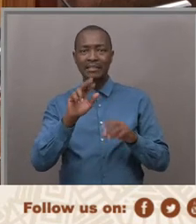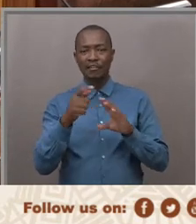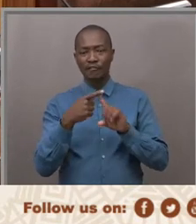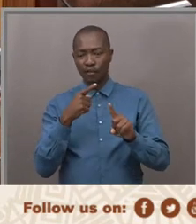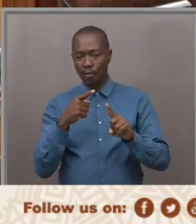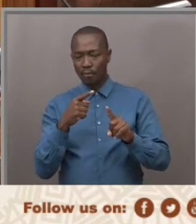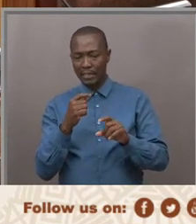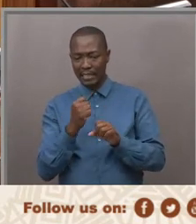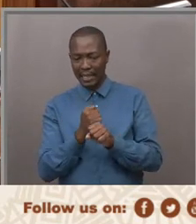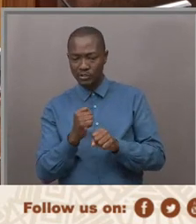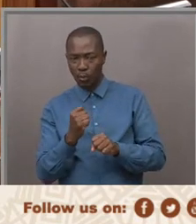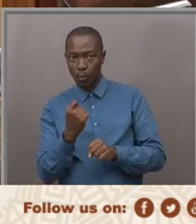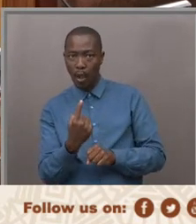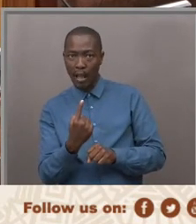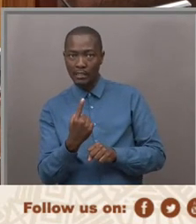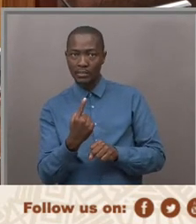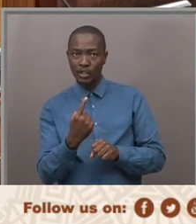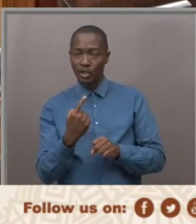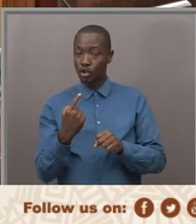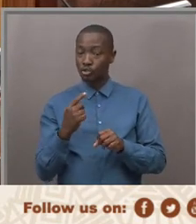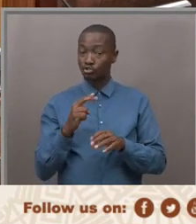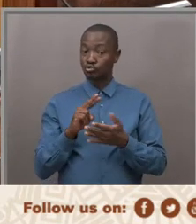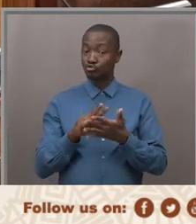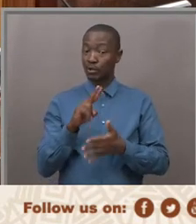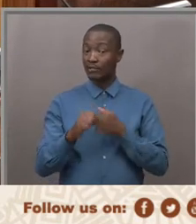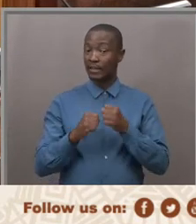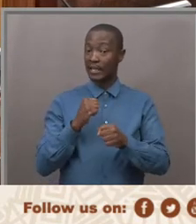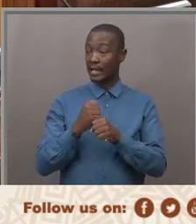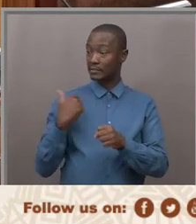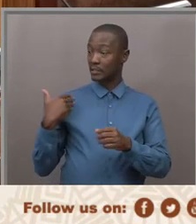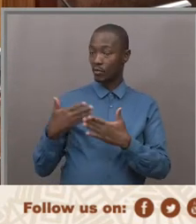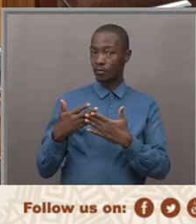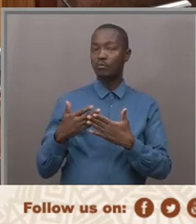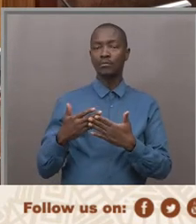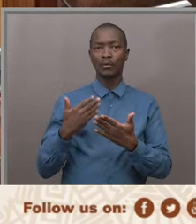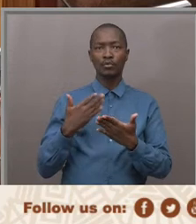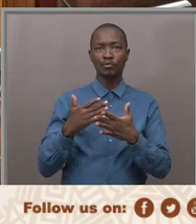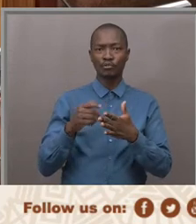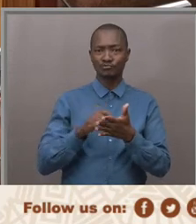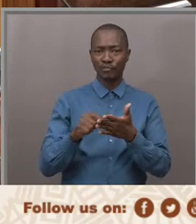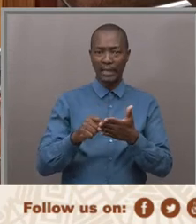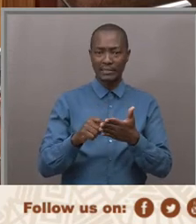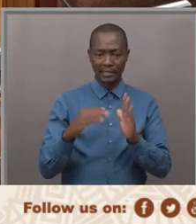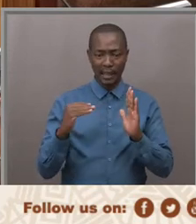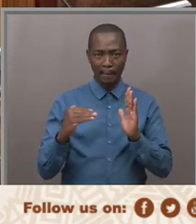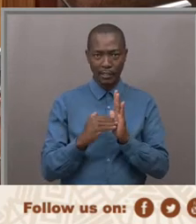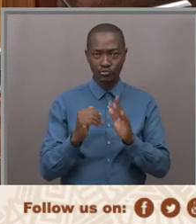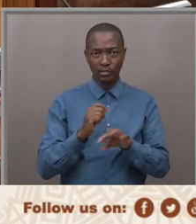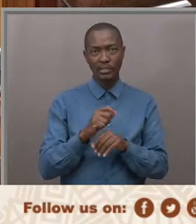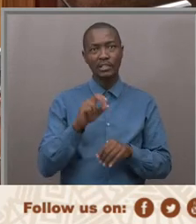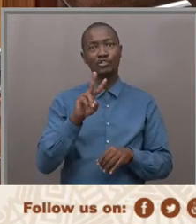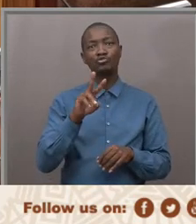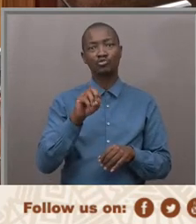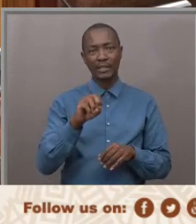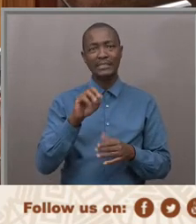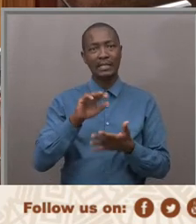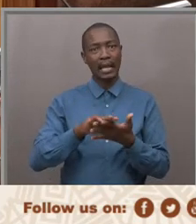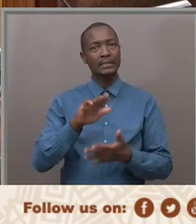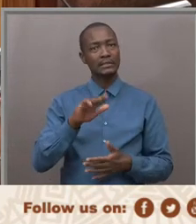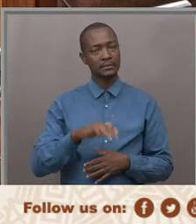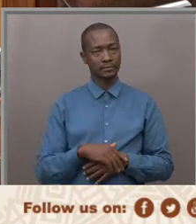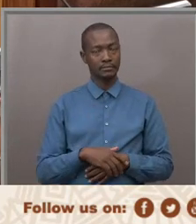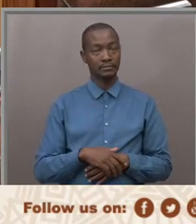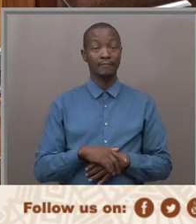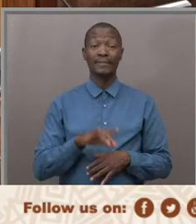grade 1 12 years ago were able to write and complete their matric in 2019.